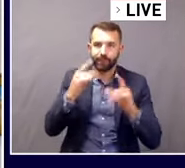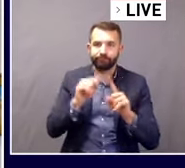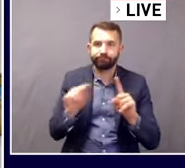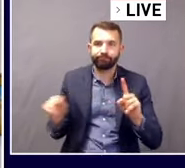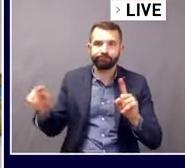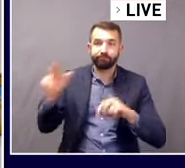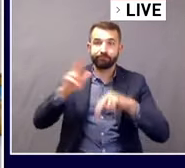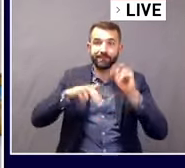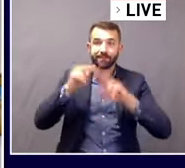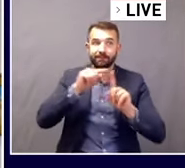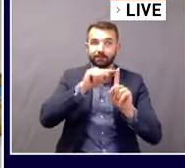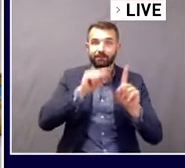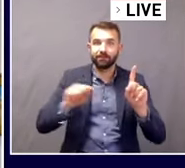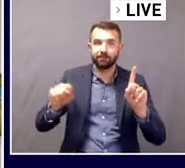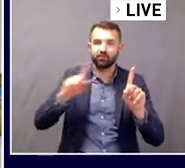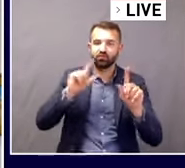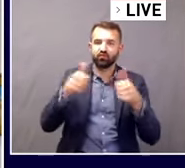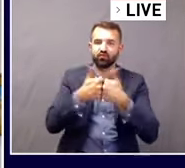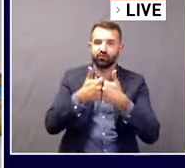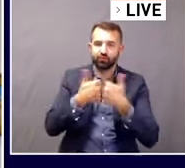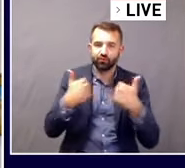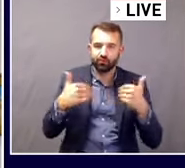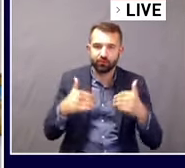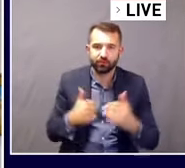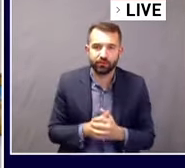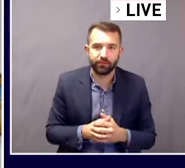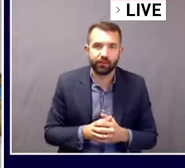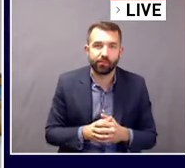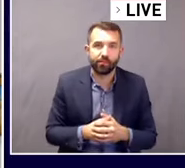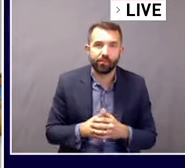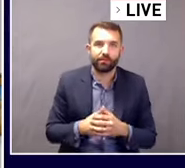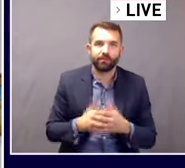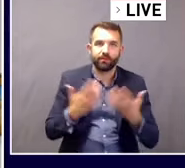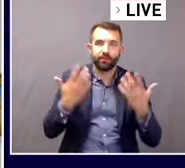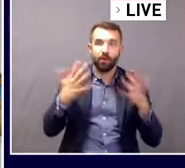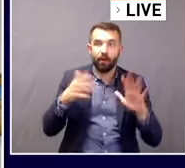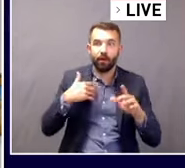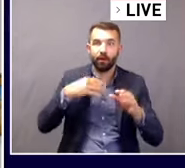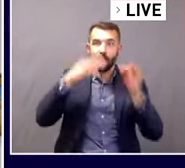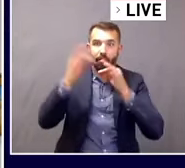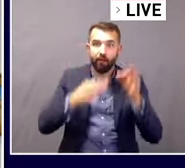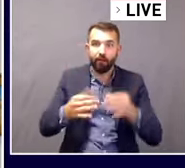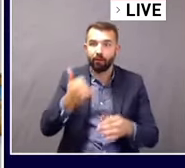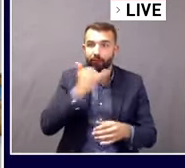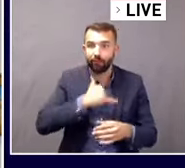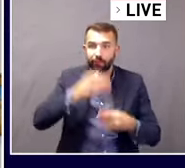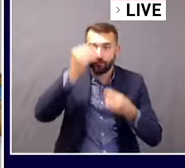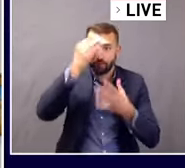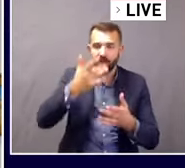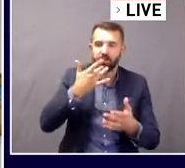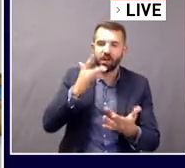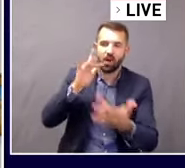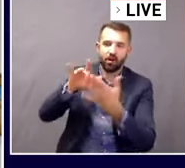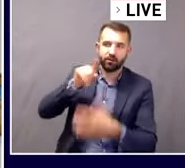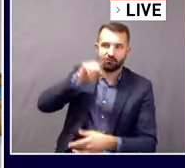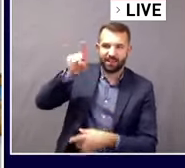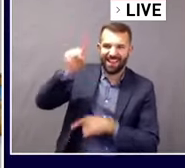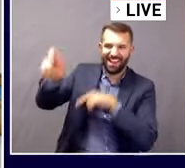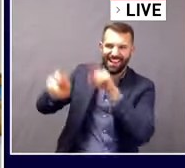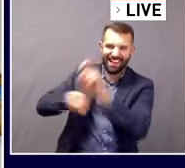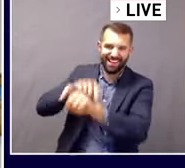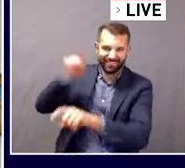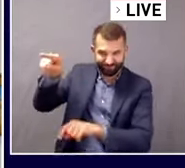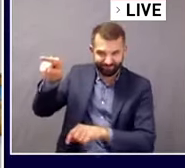But Charlie, just to make sure I don't get the details wrong, I would refer you to Maple Crest for the specifics on how they've implemented